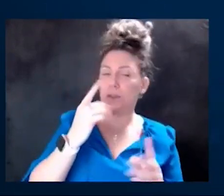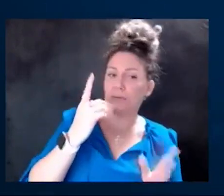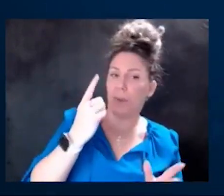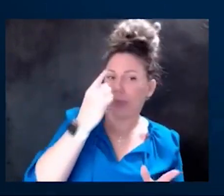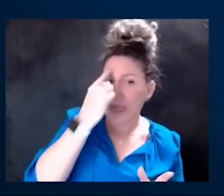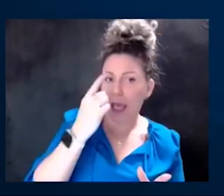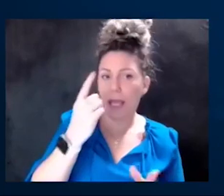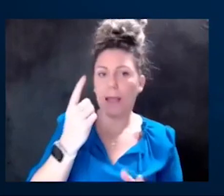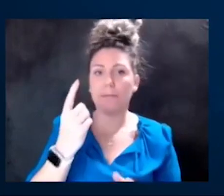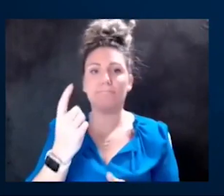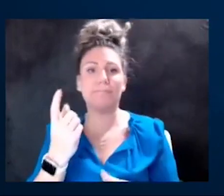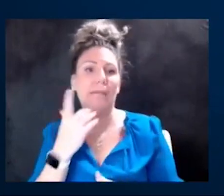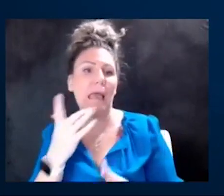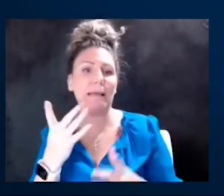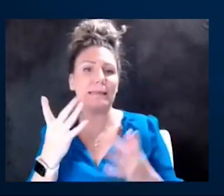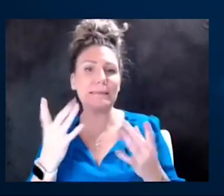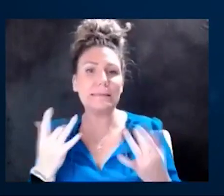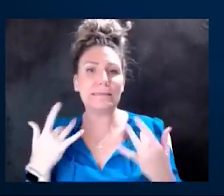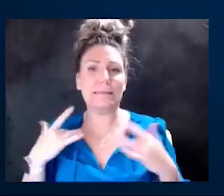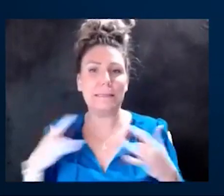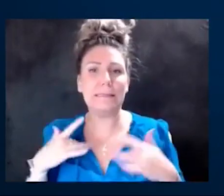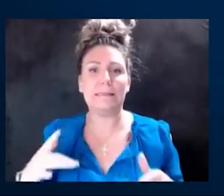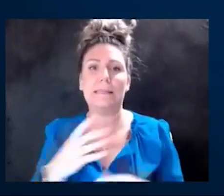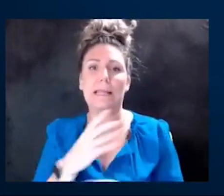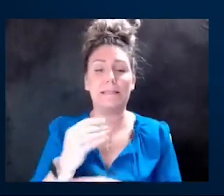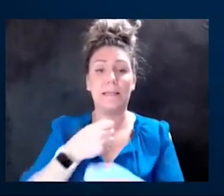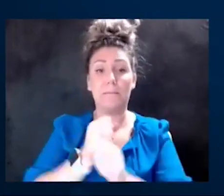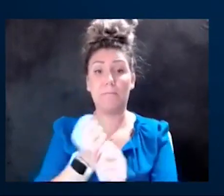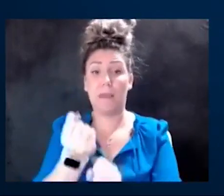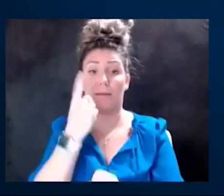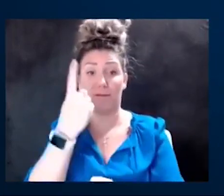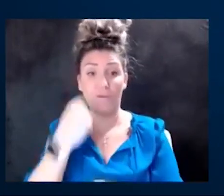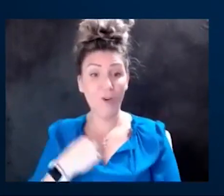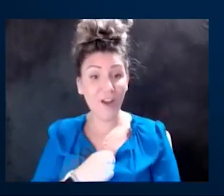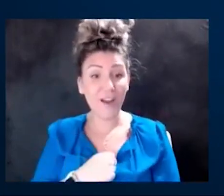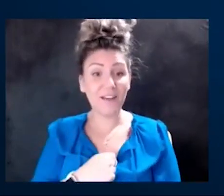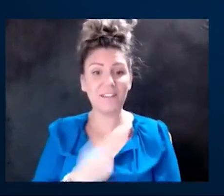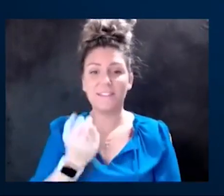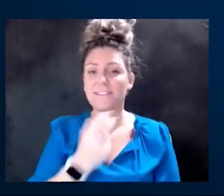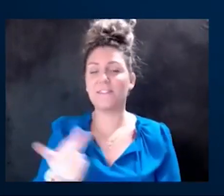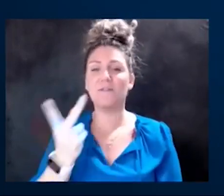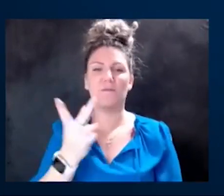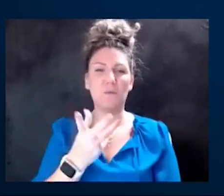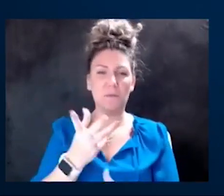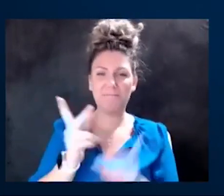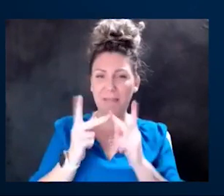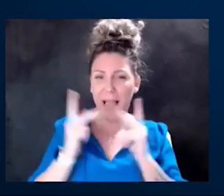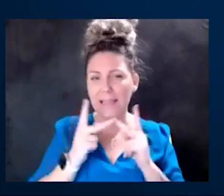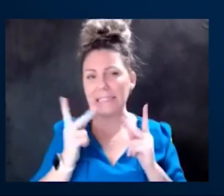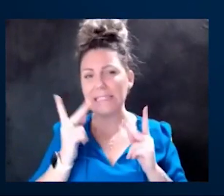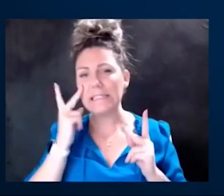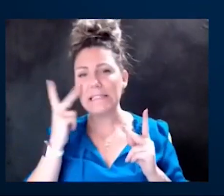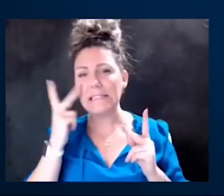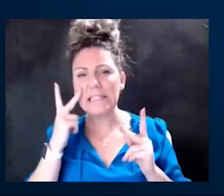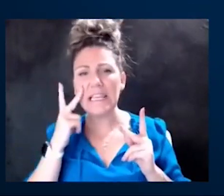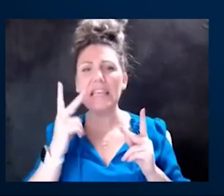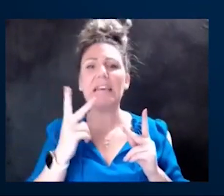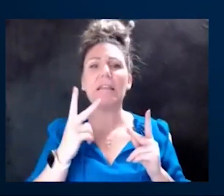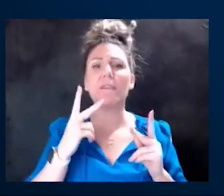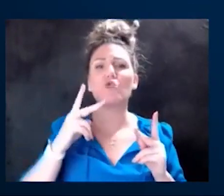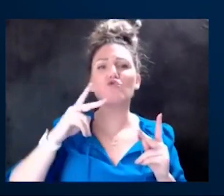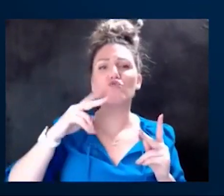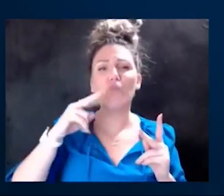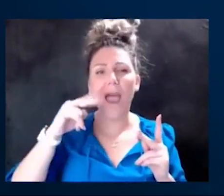and some pain. Yeah. So I think it kind of makes sense for us. And there are a couple places in there where we're only seeing like a gray dot. That's the placebo,